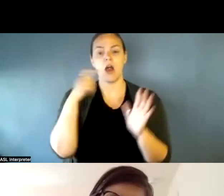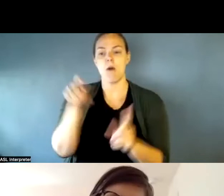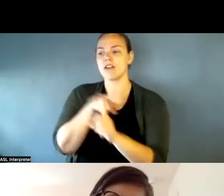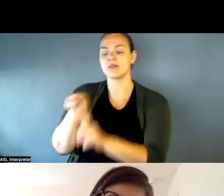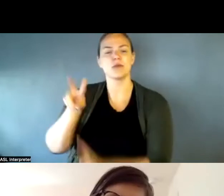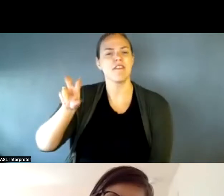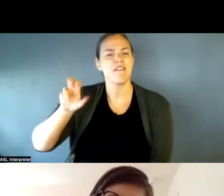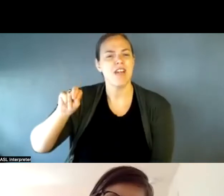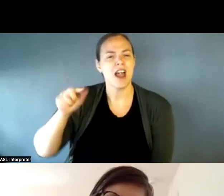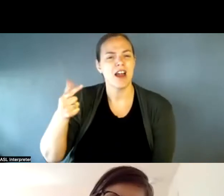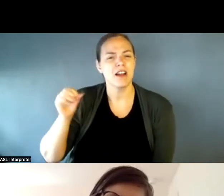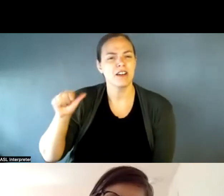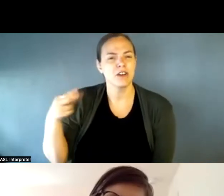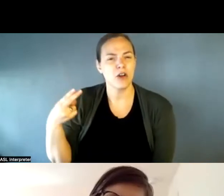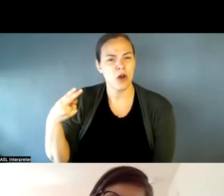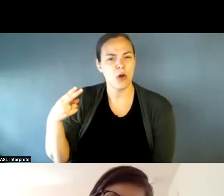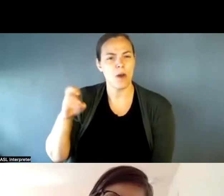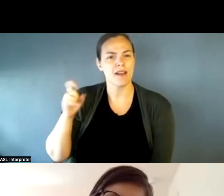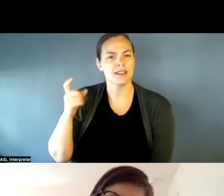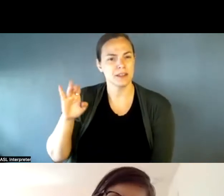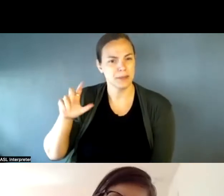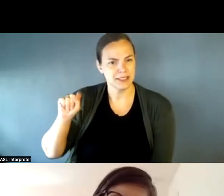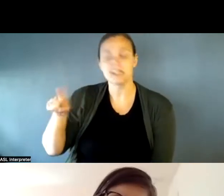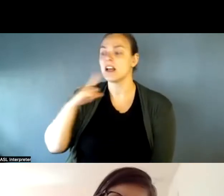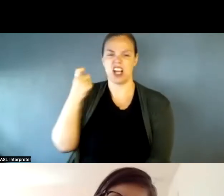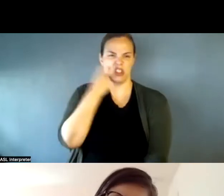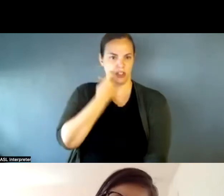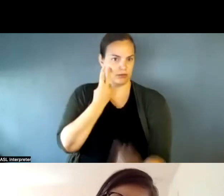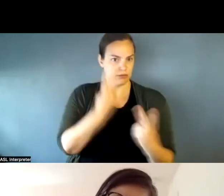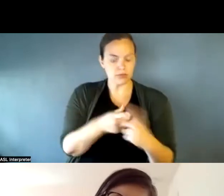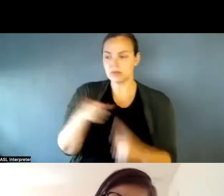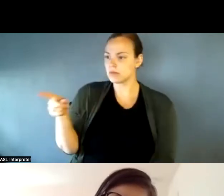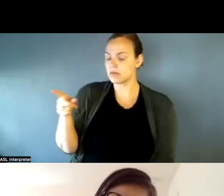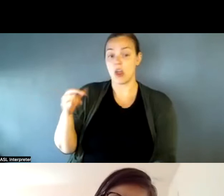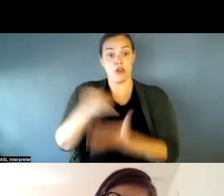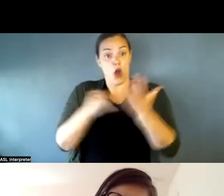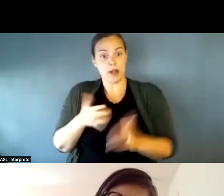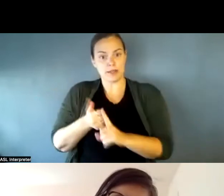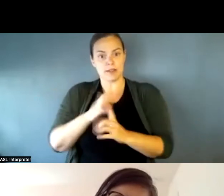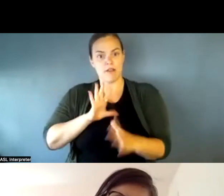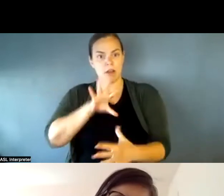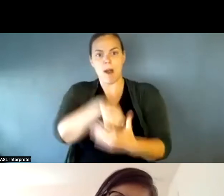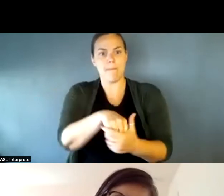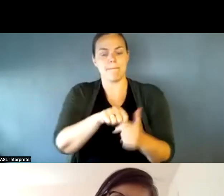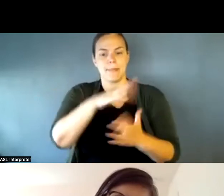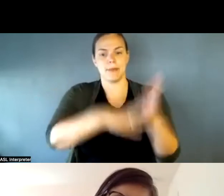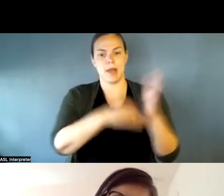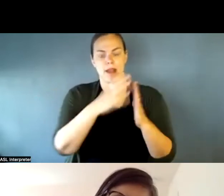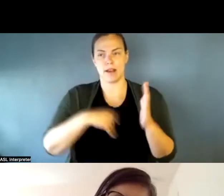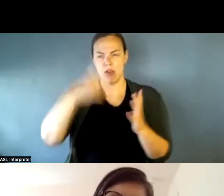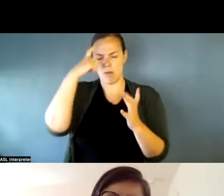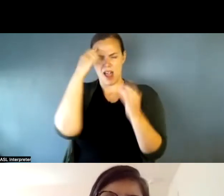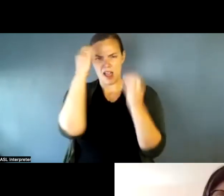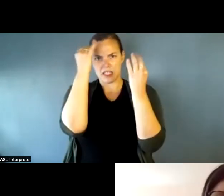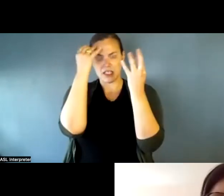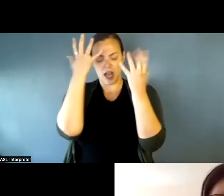recently there. And so we know that the artist has many things in their mind, and they're trying to express it in